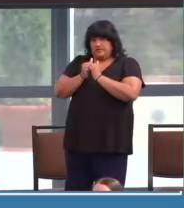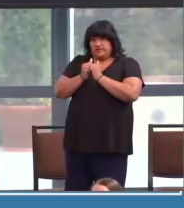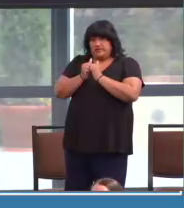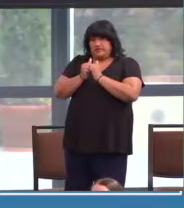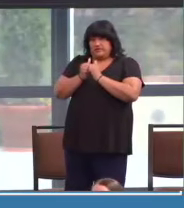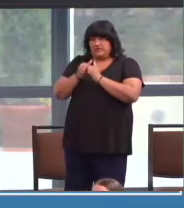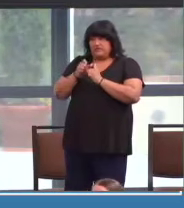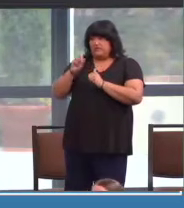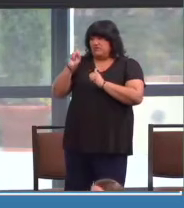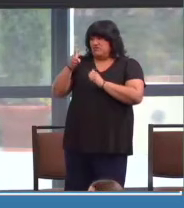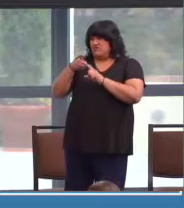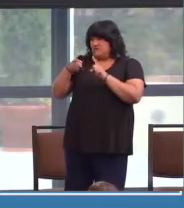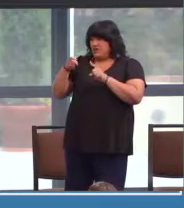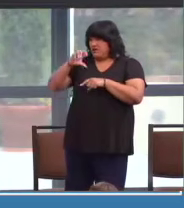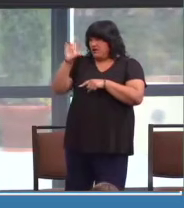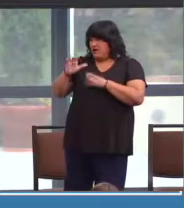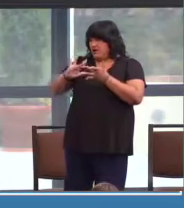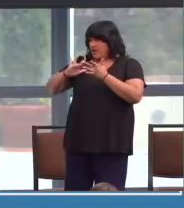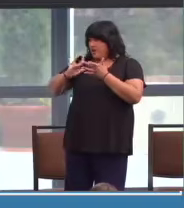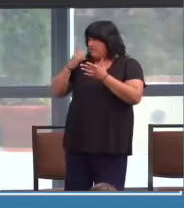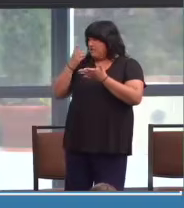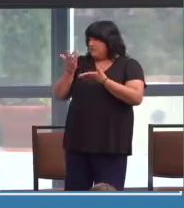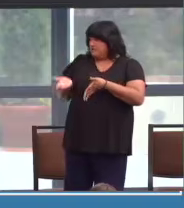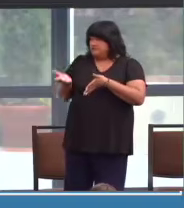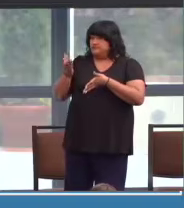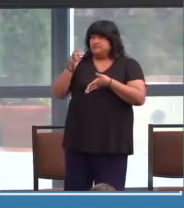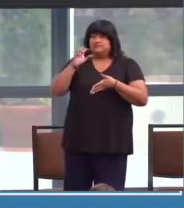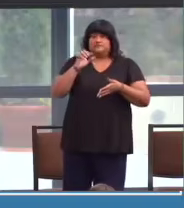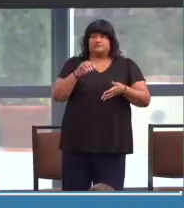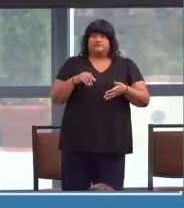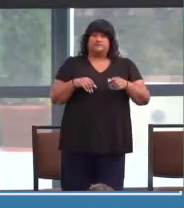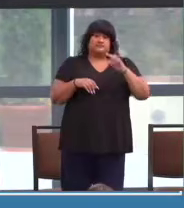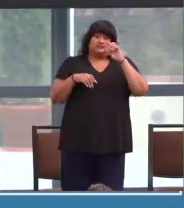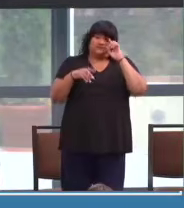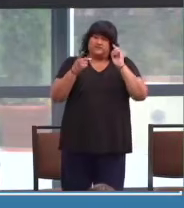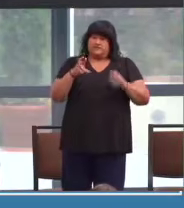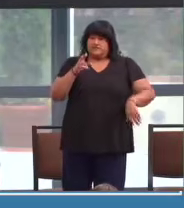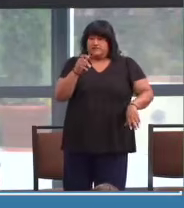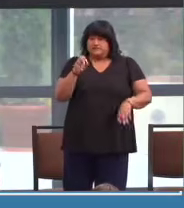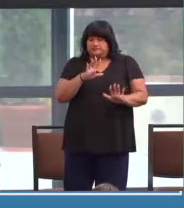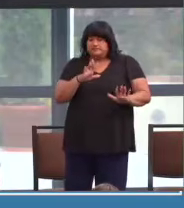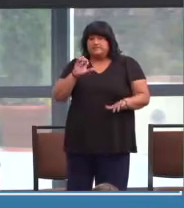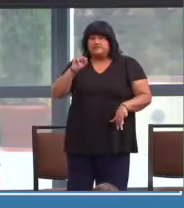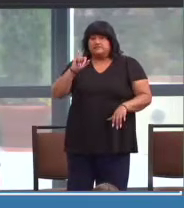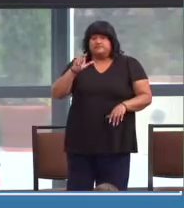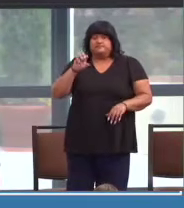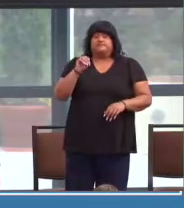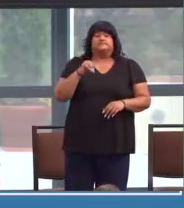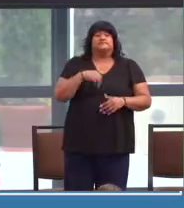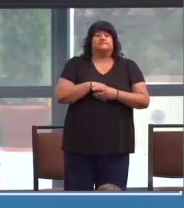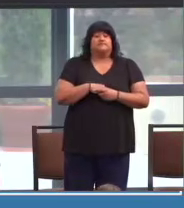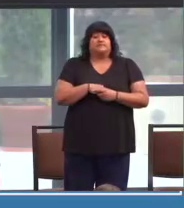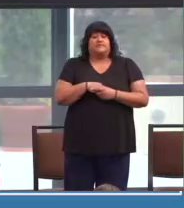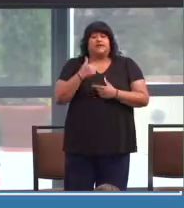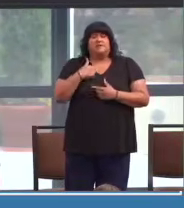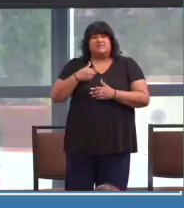going to start with a question that we got online, Dr. Azzam. It's long. Okay. I have been diagnosed with lupus for 3